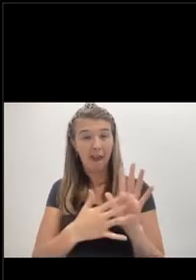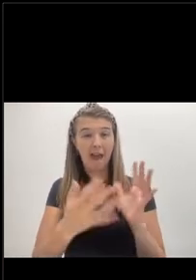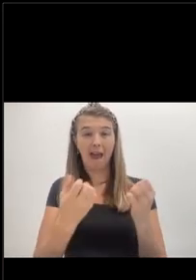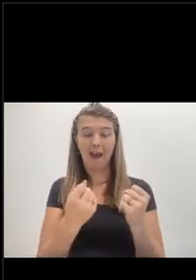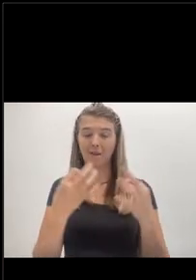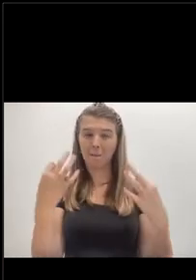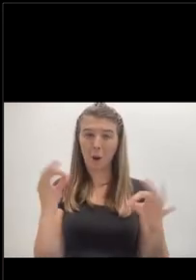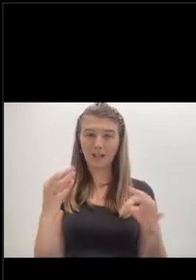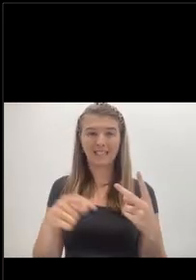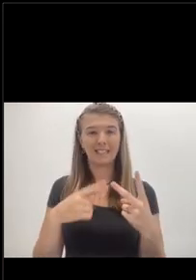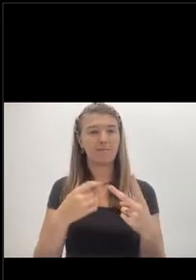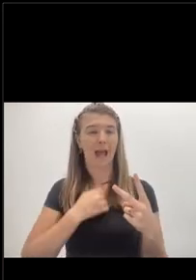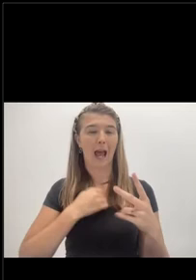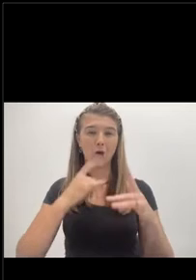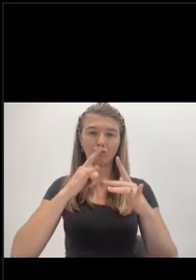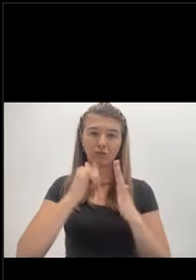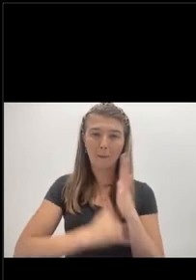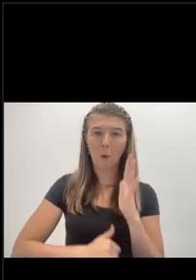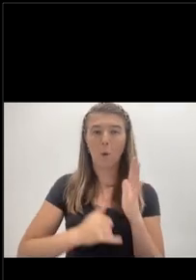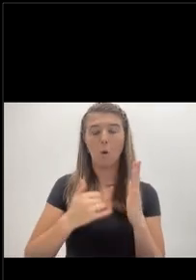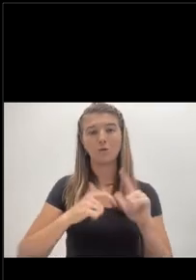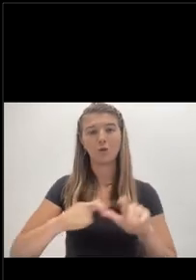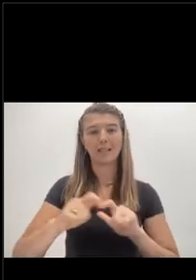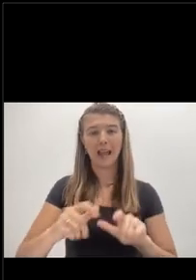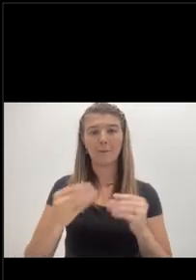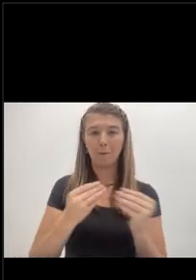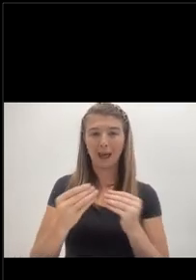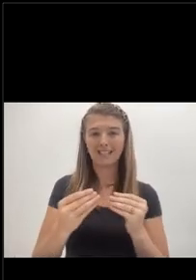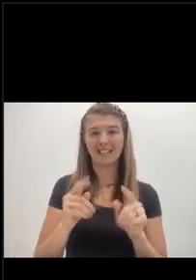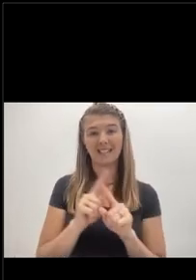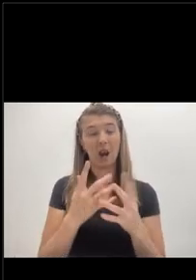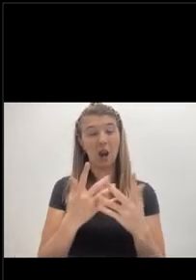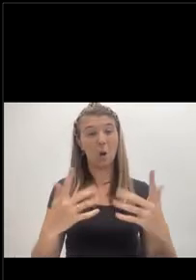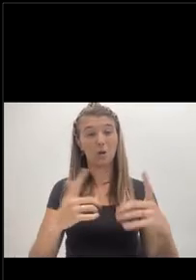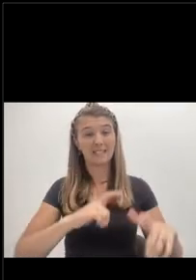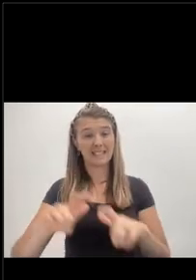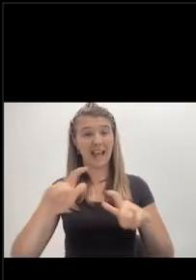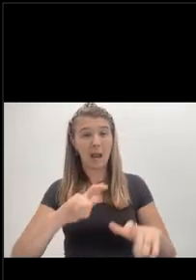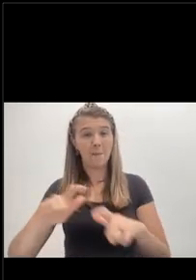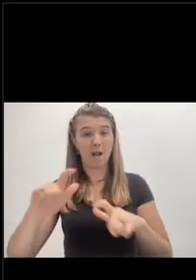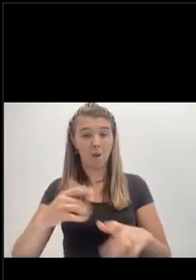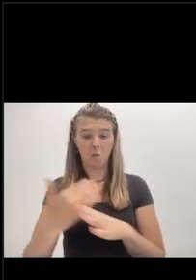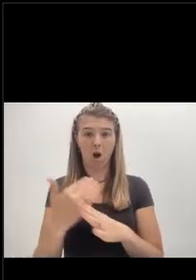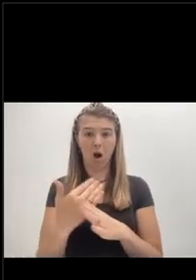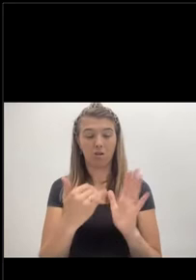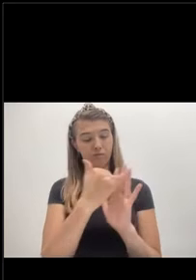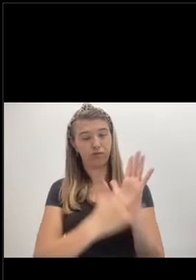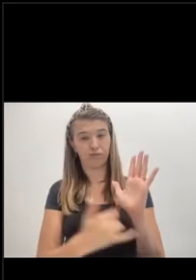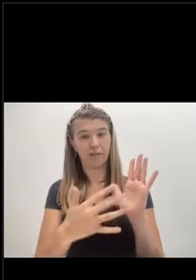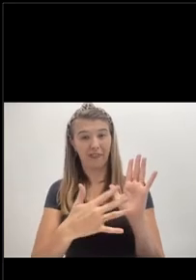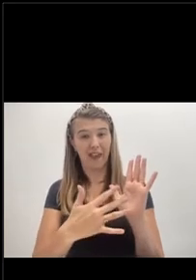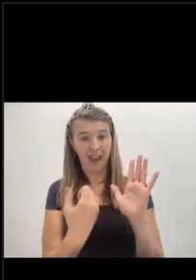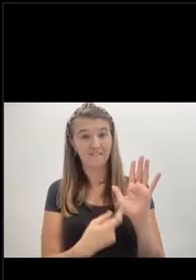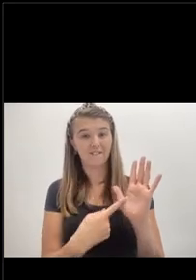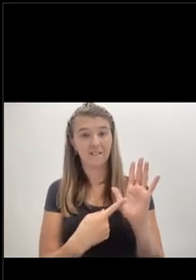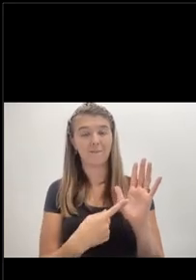report on science to enable sustainable plastics, along with our other sustainability work. And our new explainers, looking at plastics